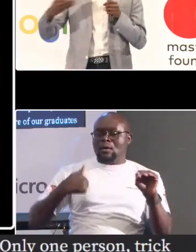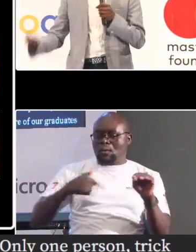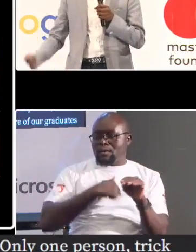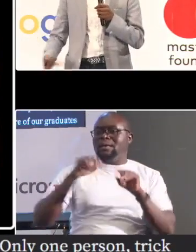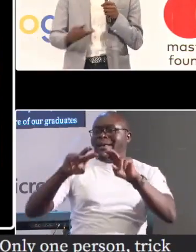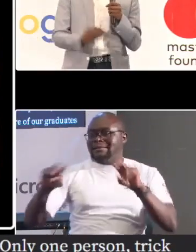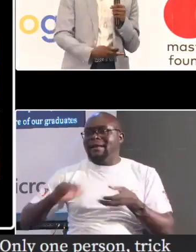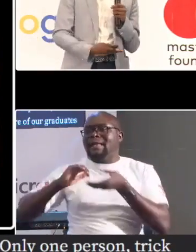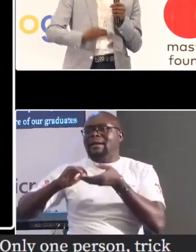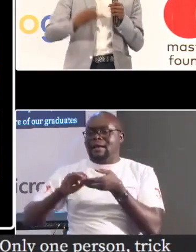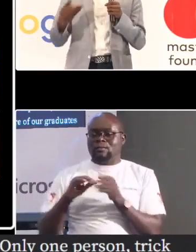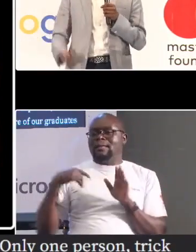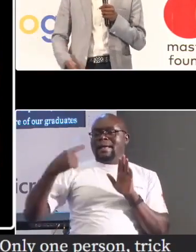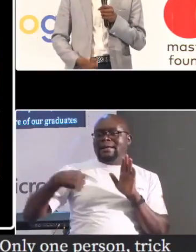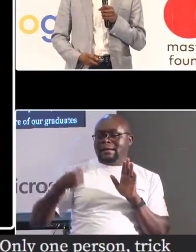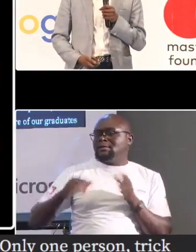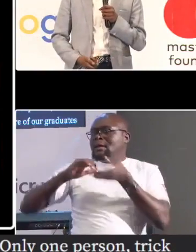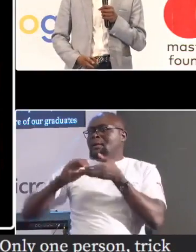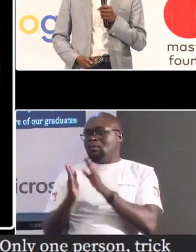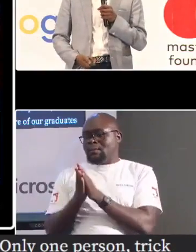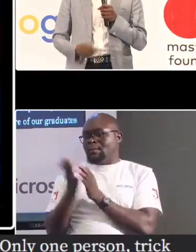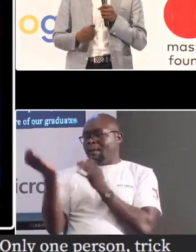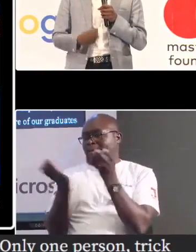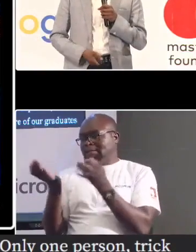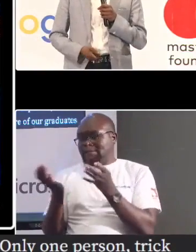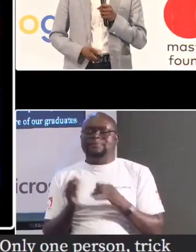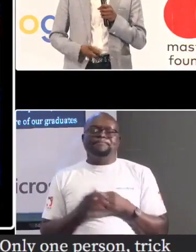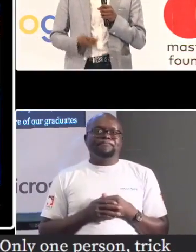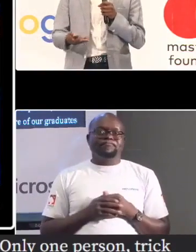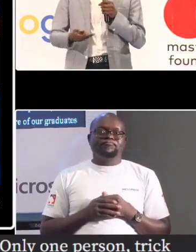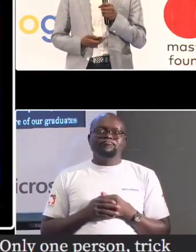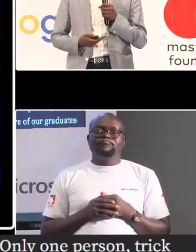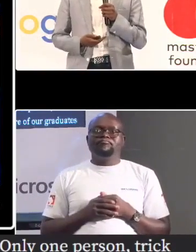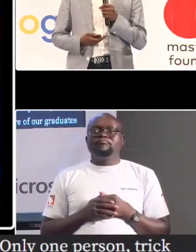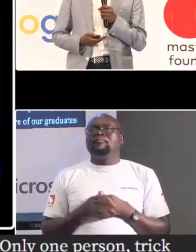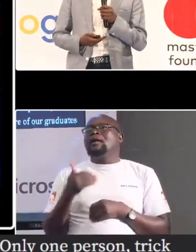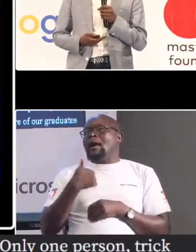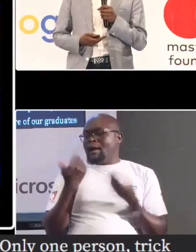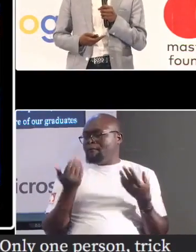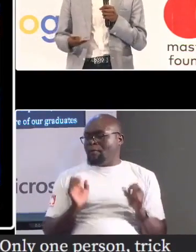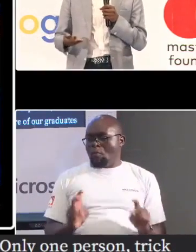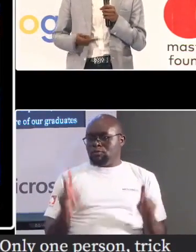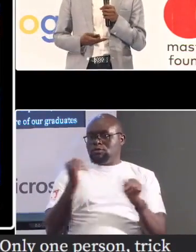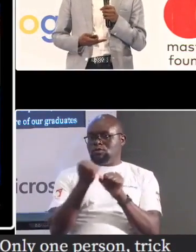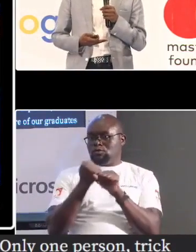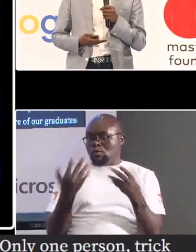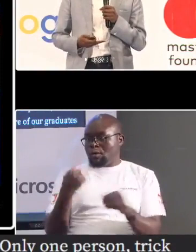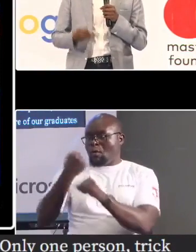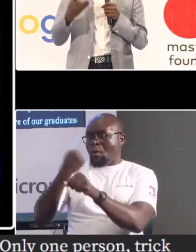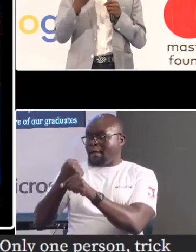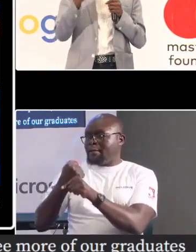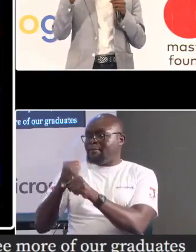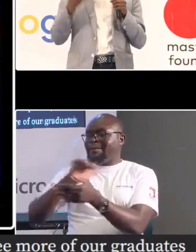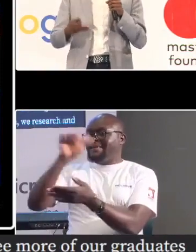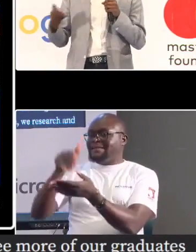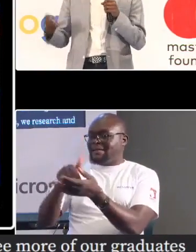we engage with industry, we engage with business. The centre I have the privilege of working at has